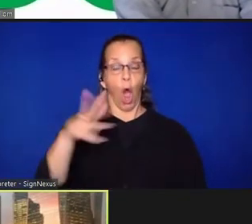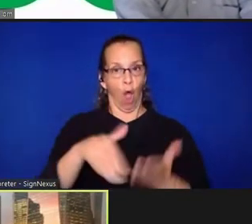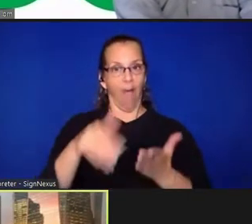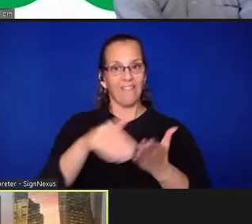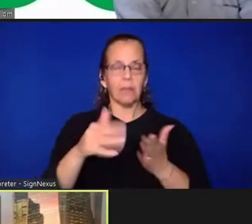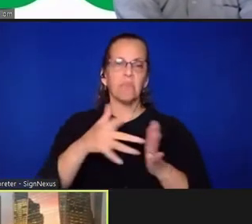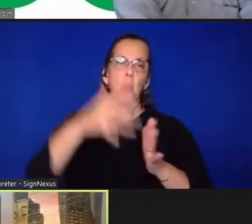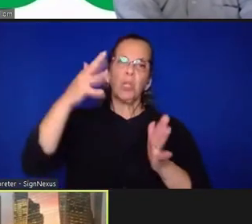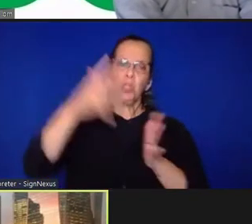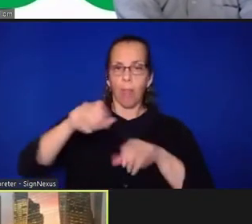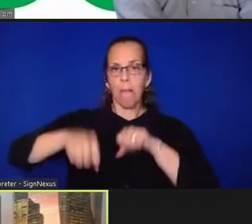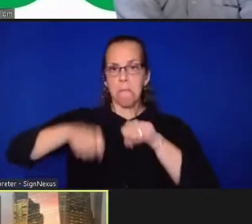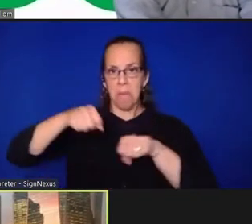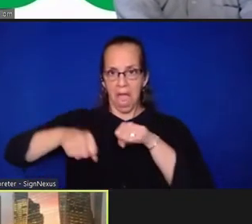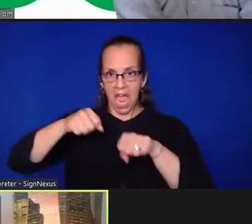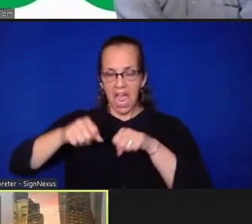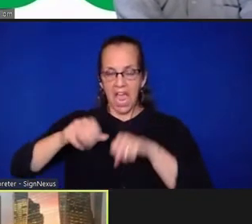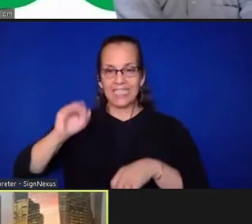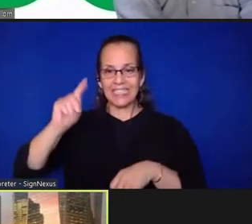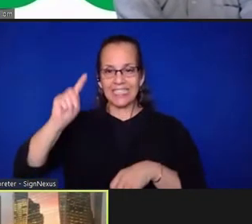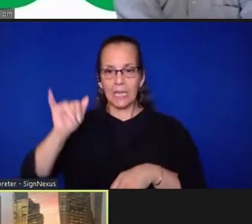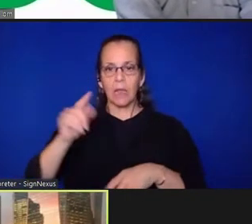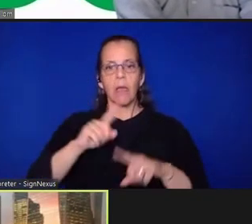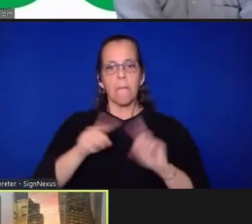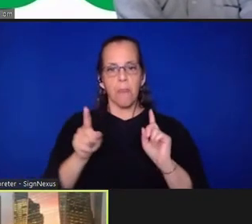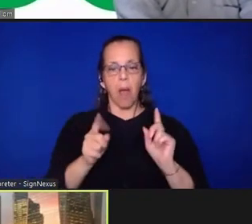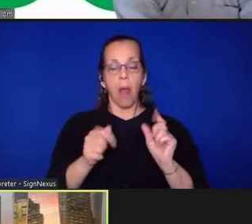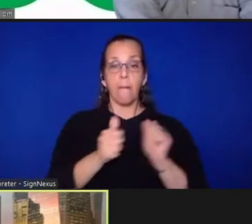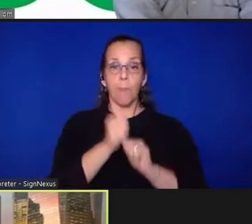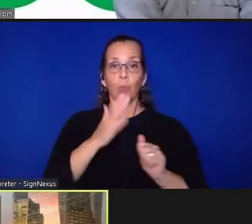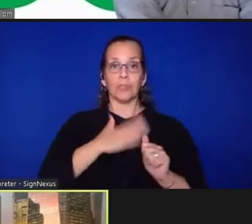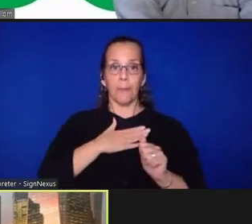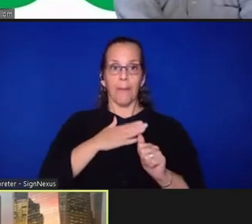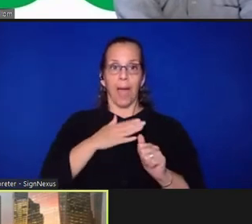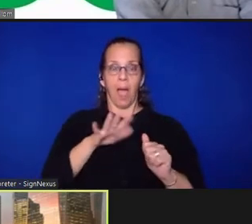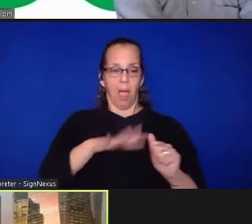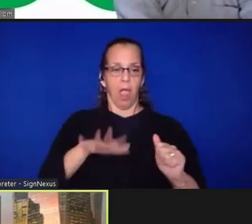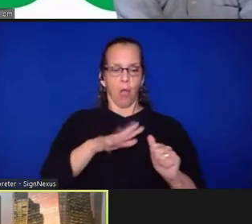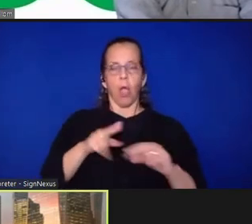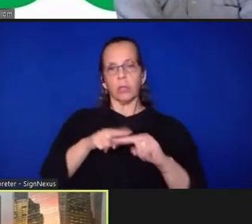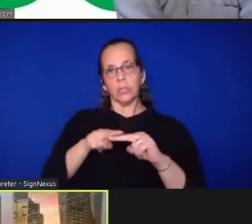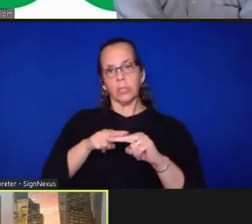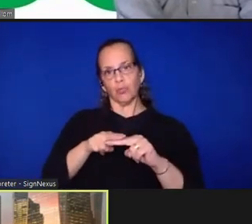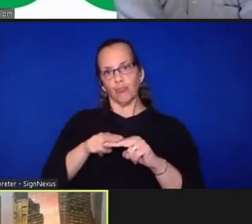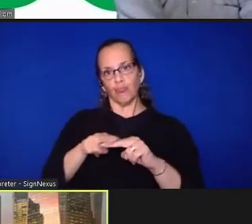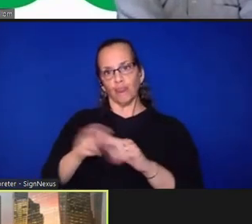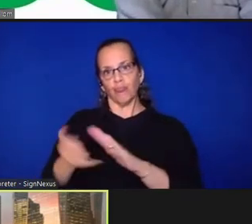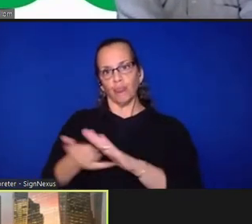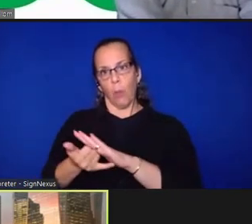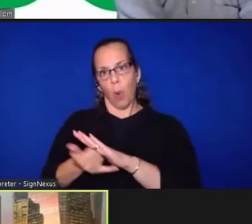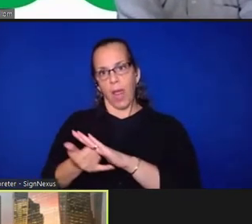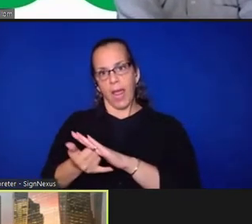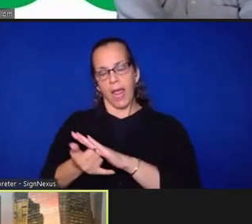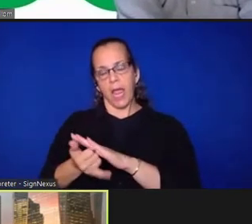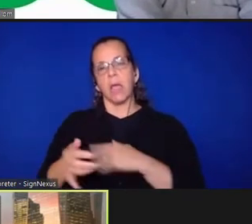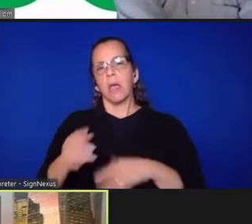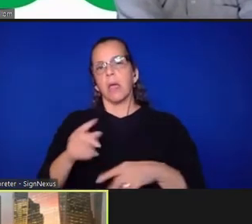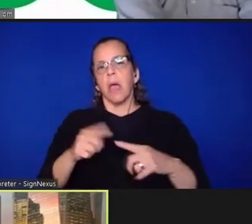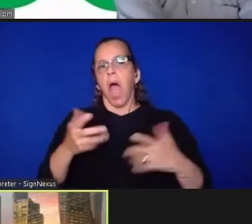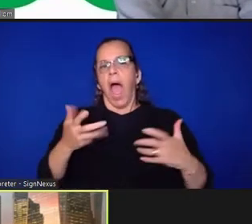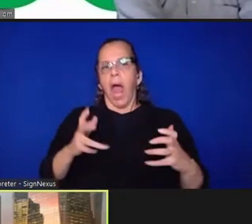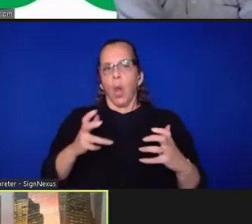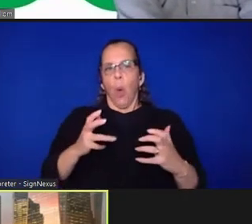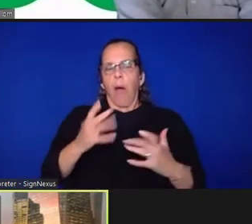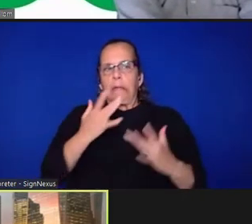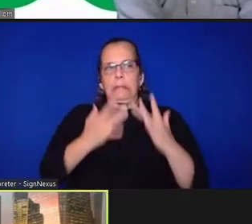but almost every time I leave my neighborhood I take the subway I don't want to starve the MTA but I think this plan has